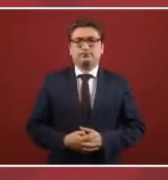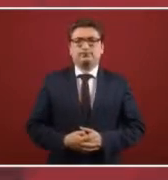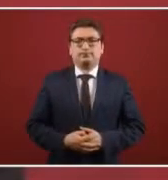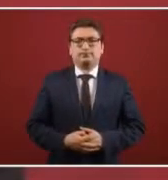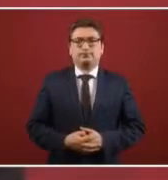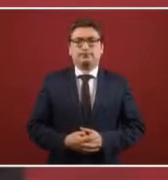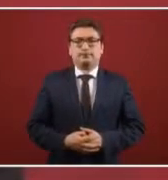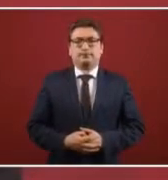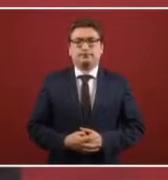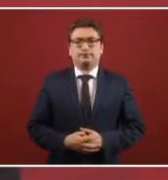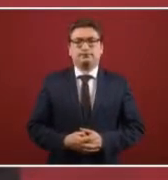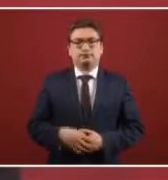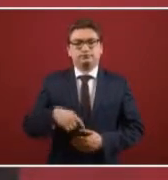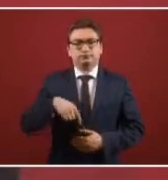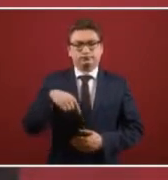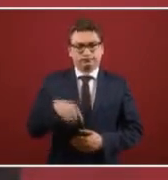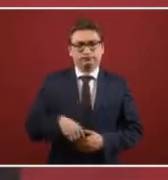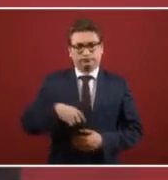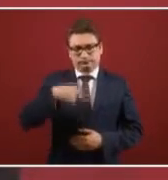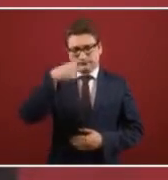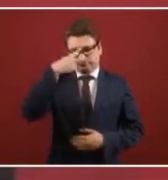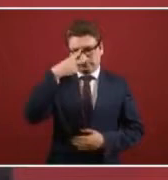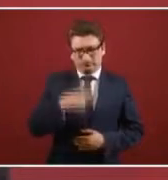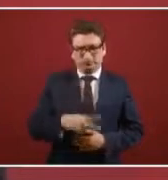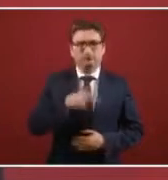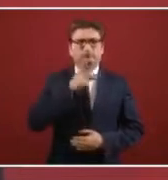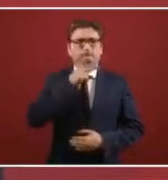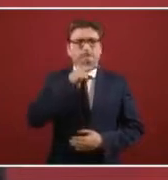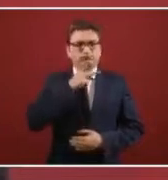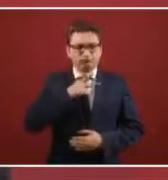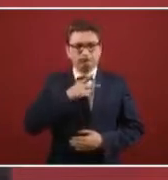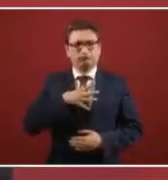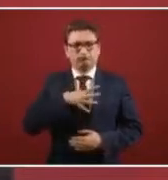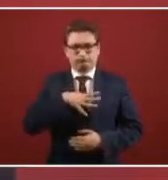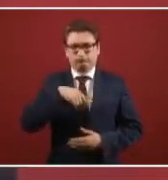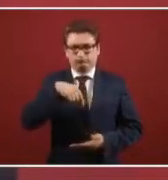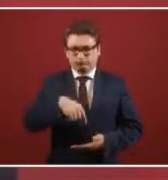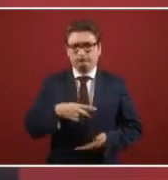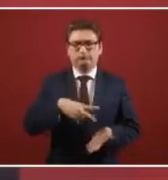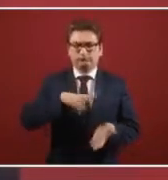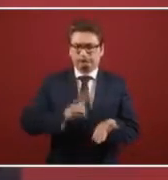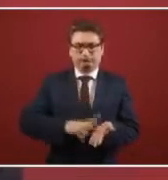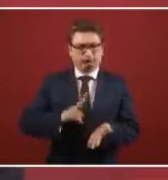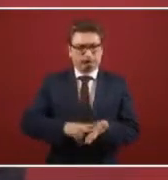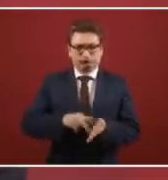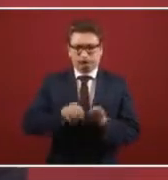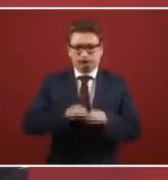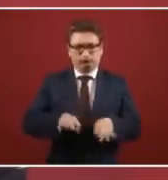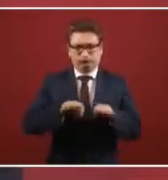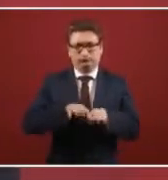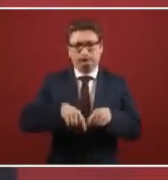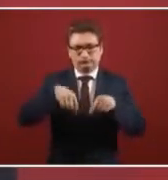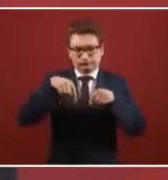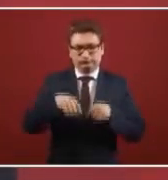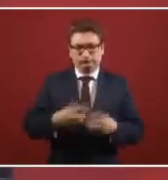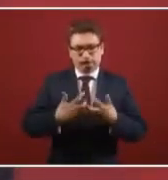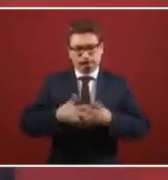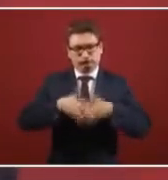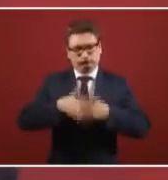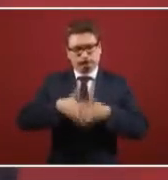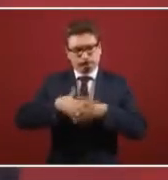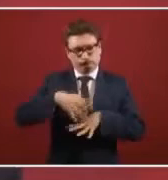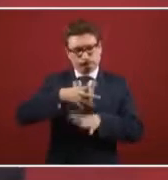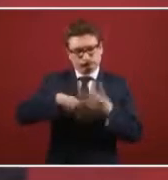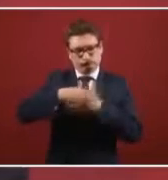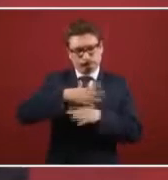areas. agregado a nuestra materia prima, el And petróleo crudo, we're que se adding to our refine en prime México, material that que ya no se